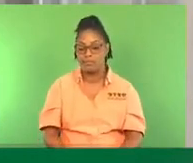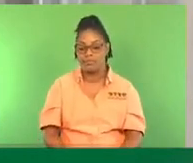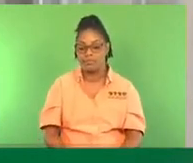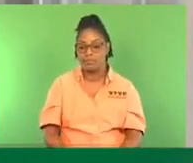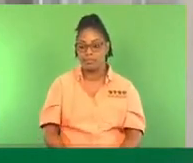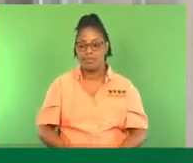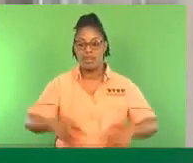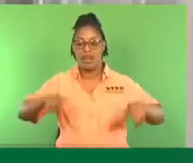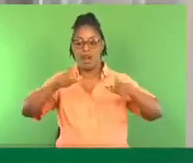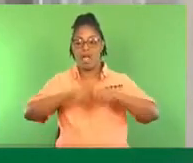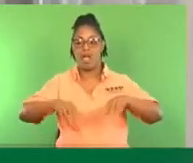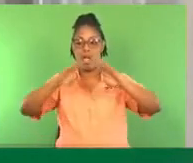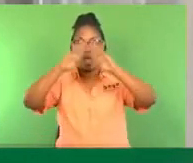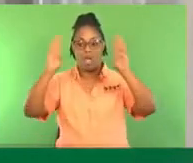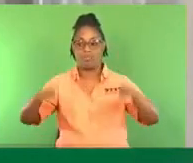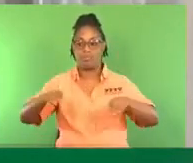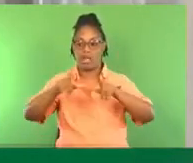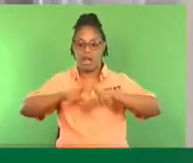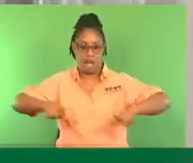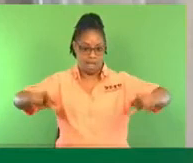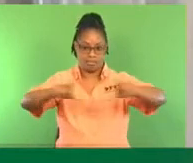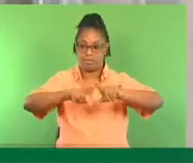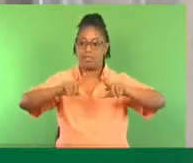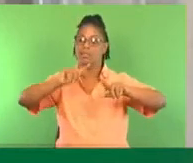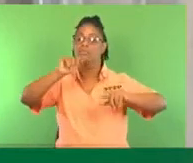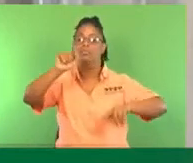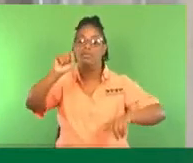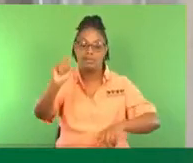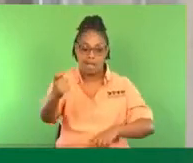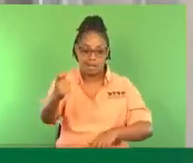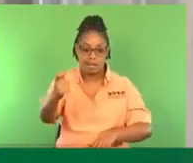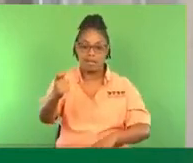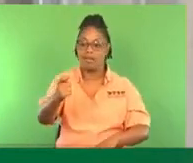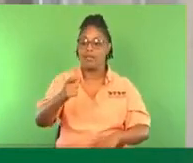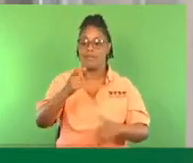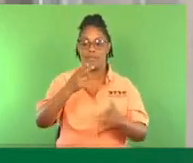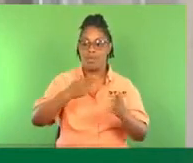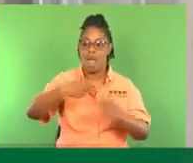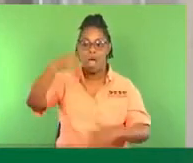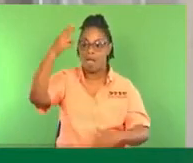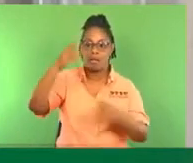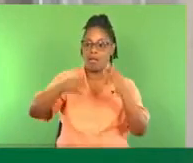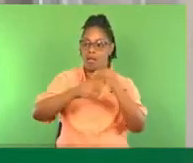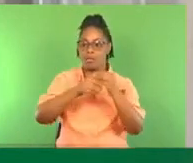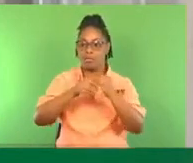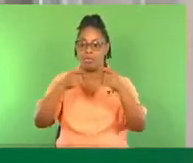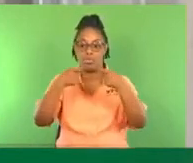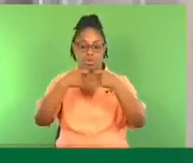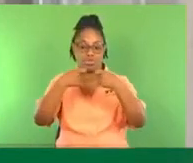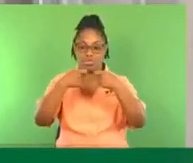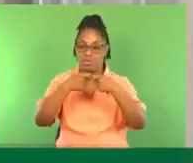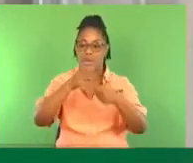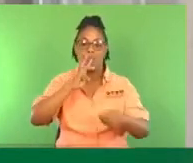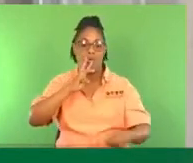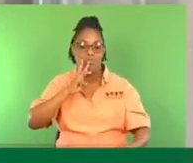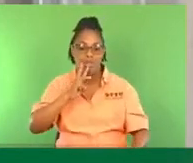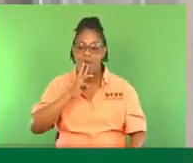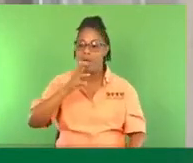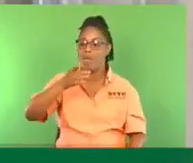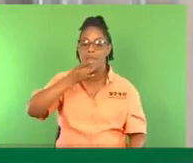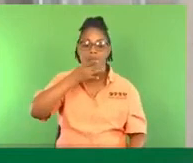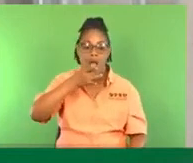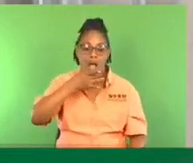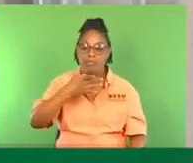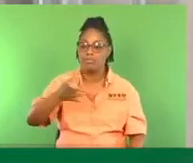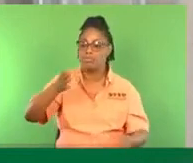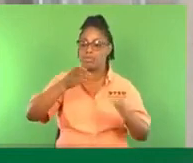bring and the proposed increased electricity rates and water rates. This PNM government has failed in its duty